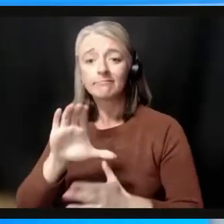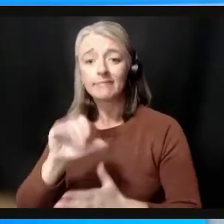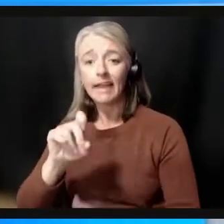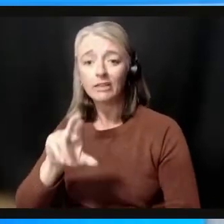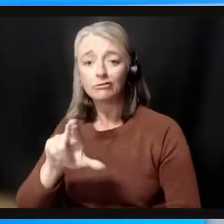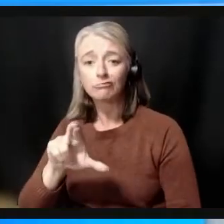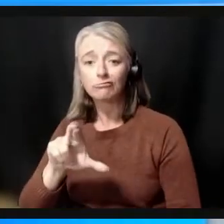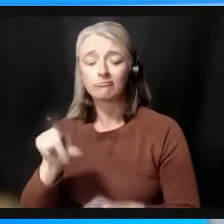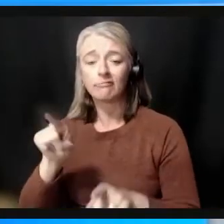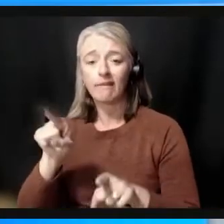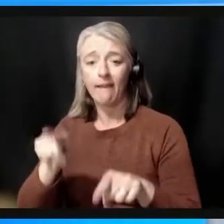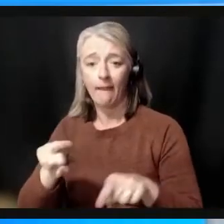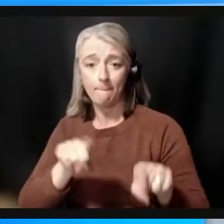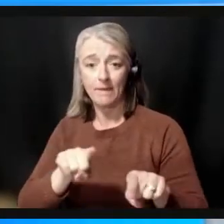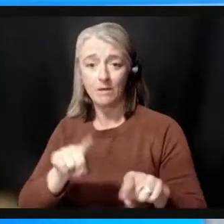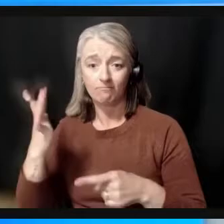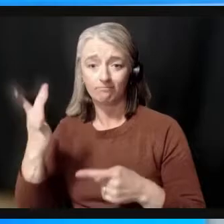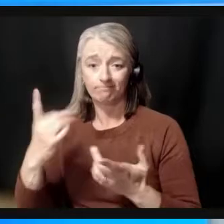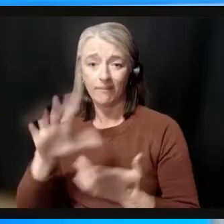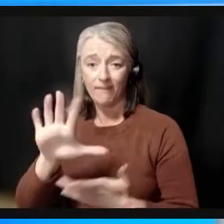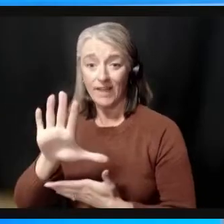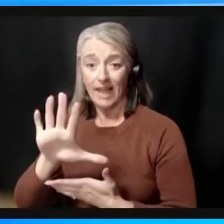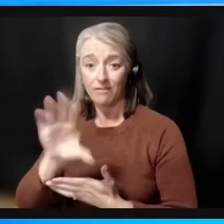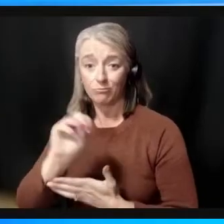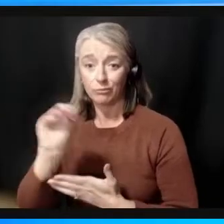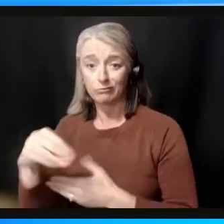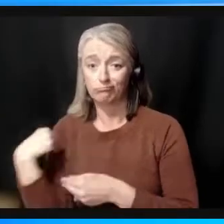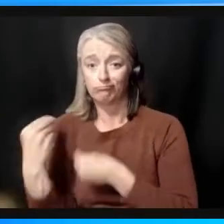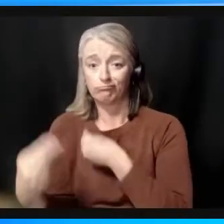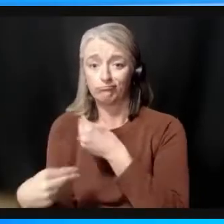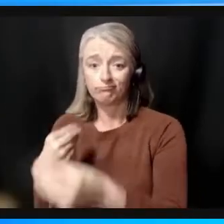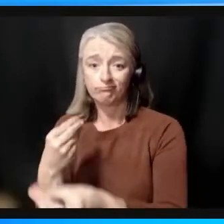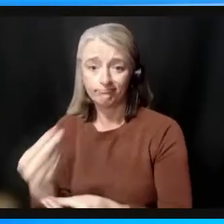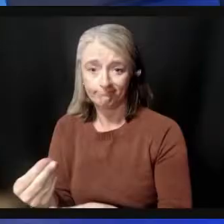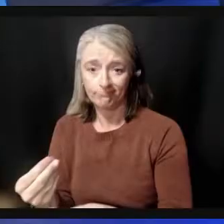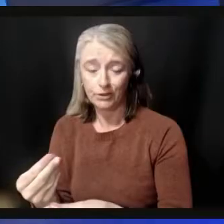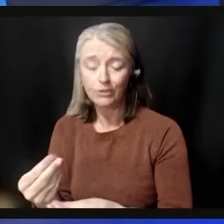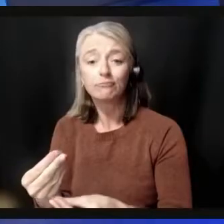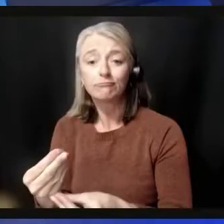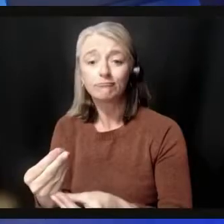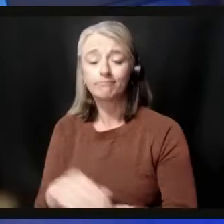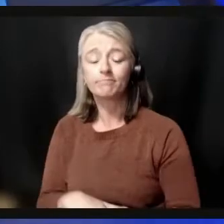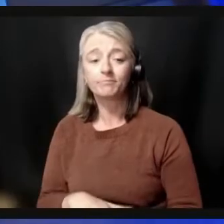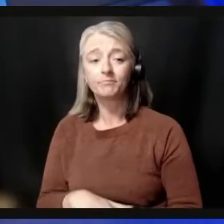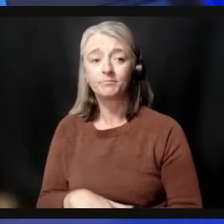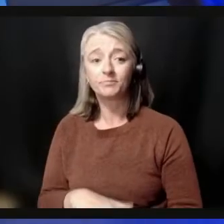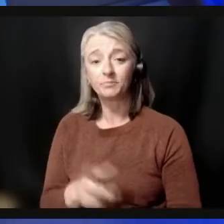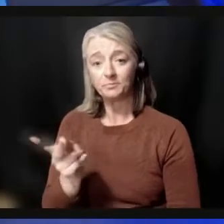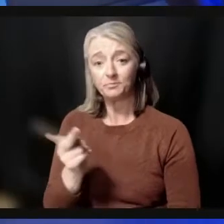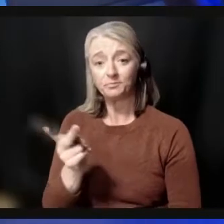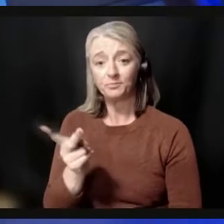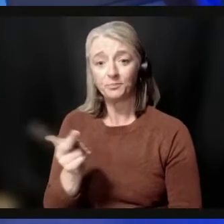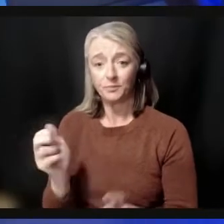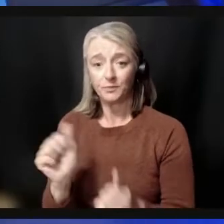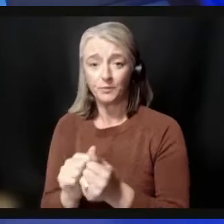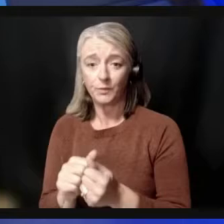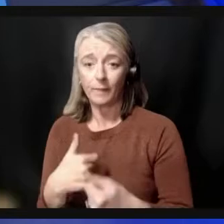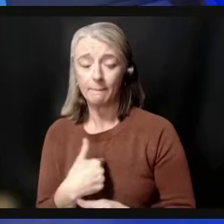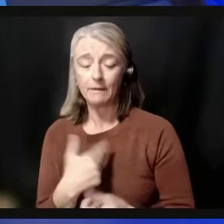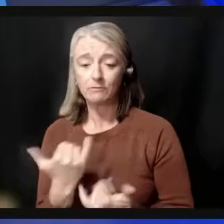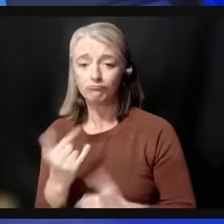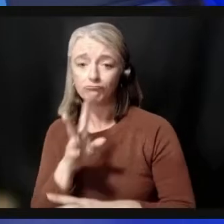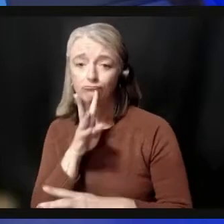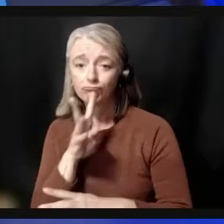inherited genetic mutation. Dr. Lauren Nye and Dr. Jennifer Klemp are here to talk about